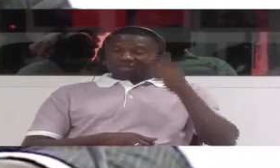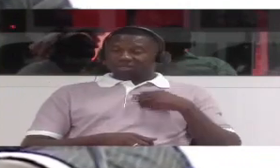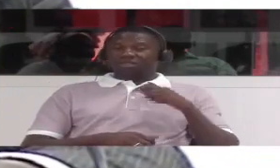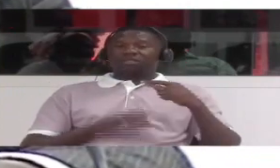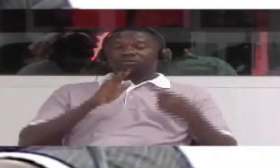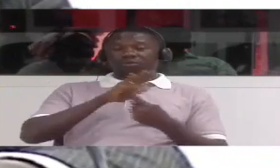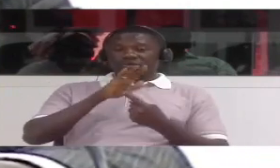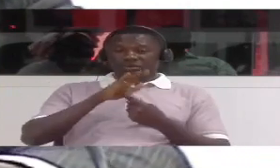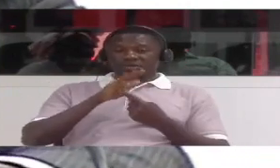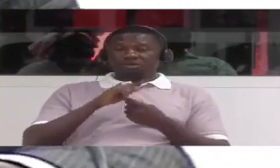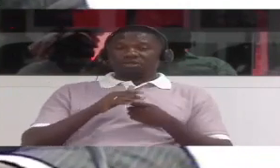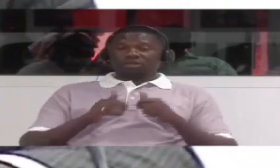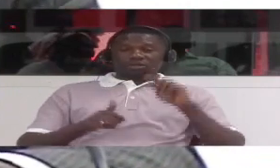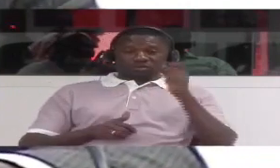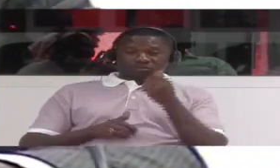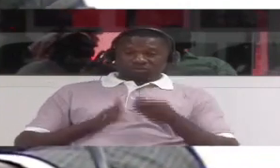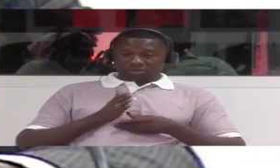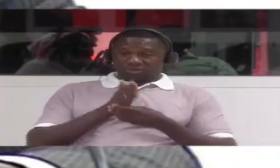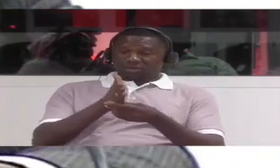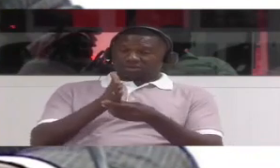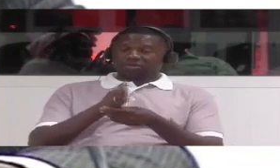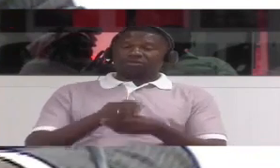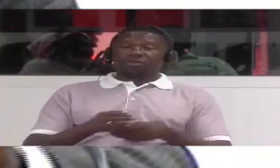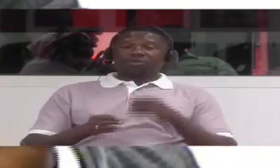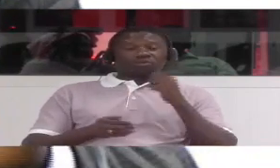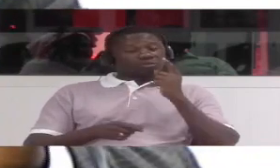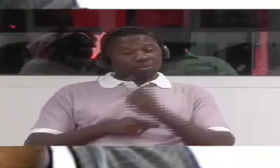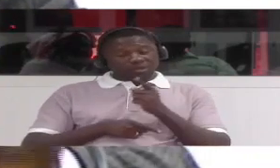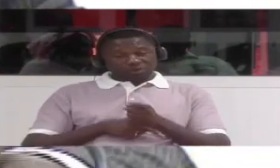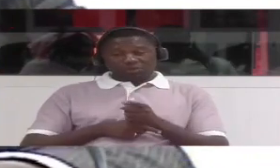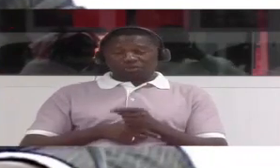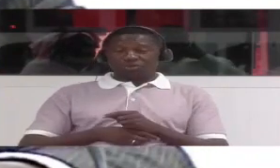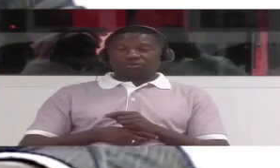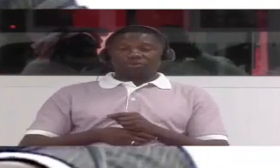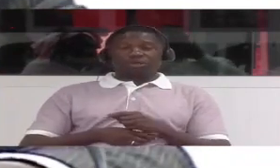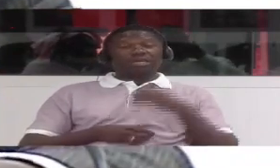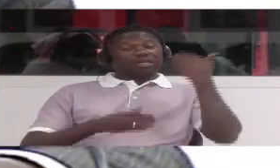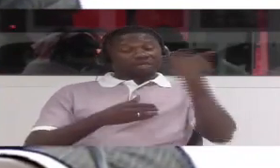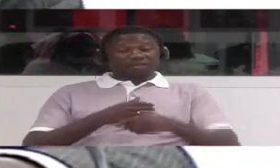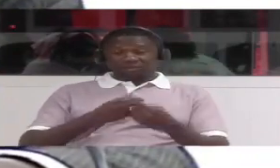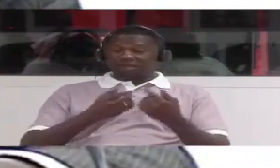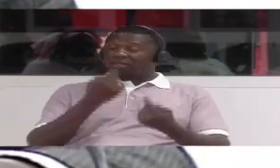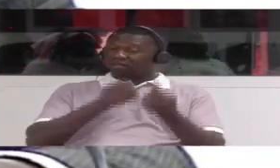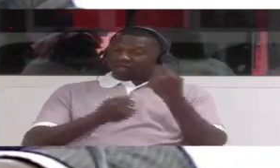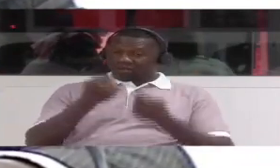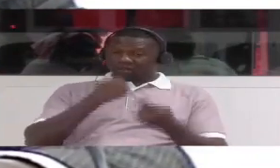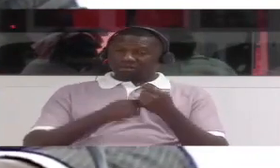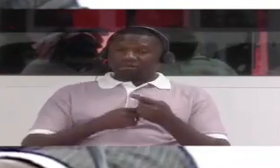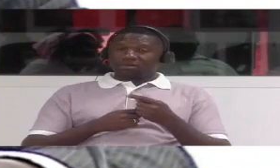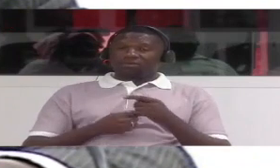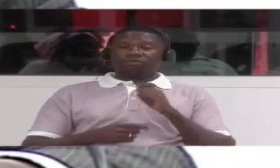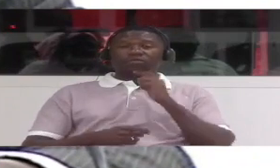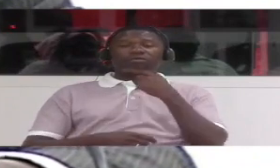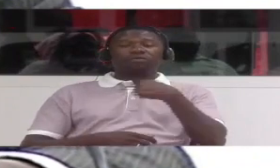incumbent upon the new leadership to ensure that never again should